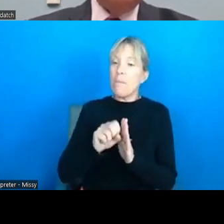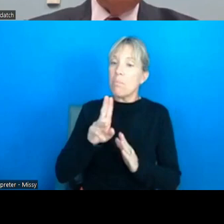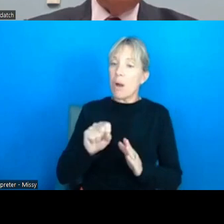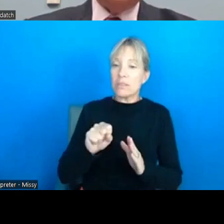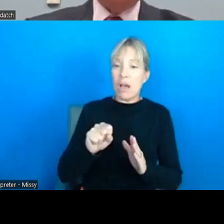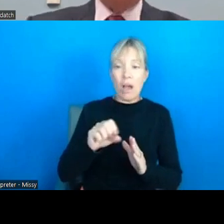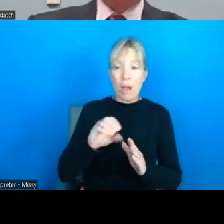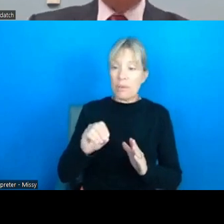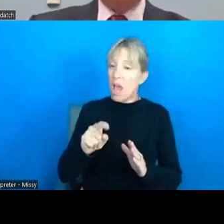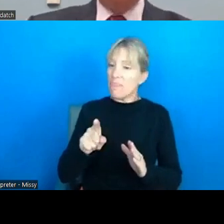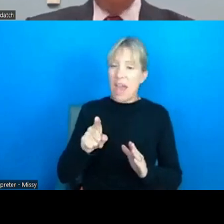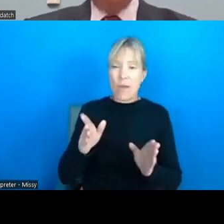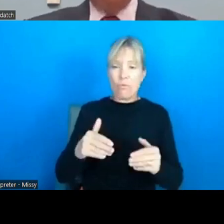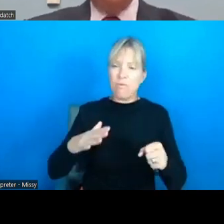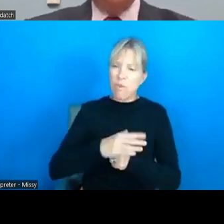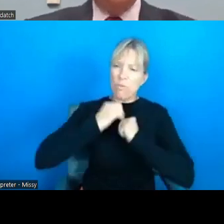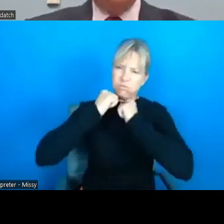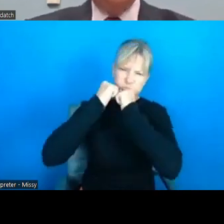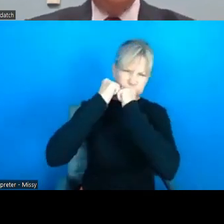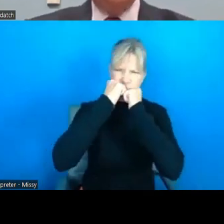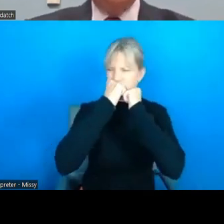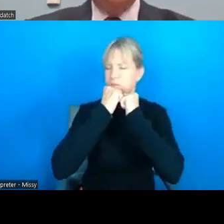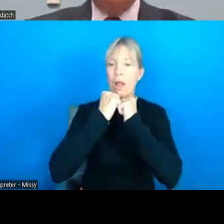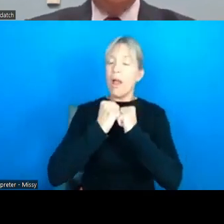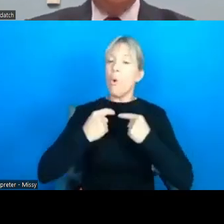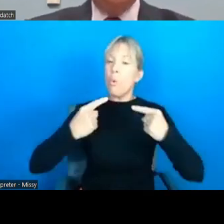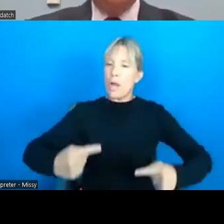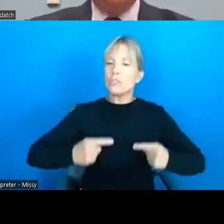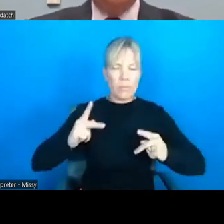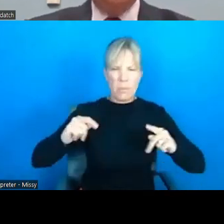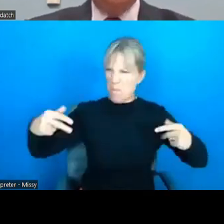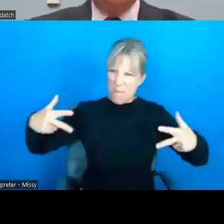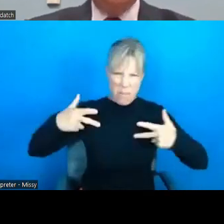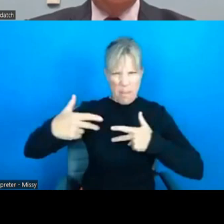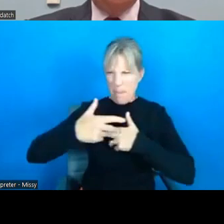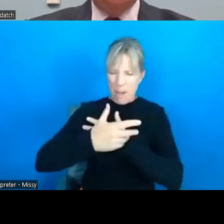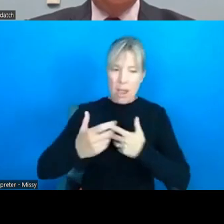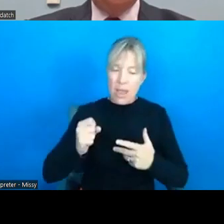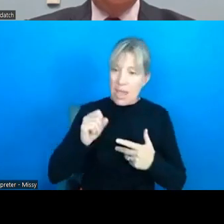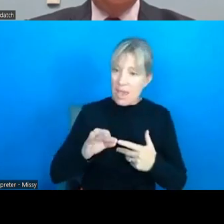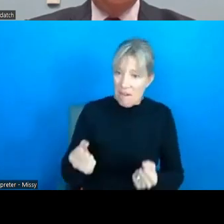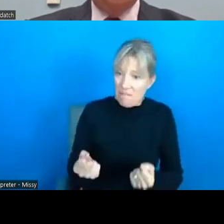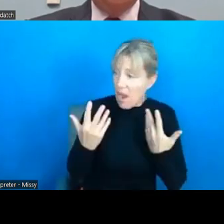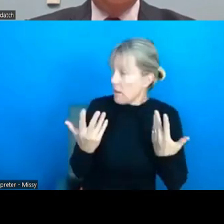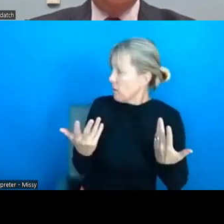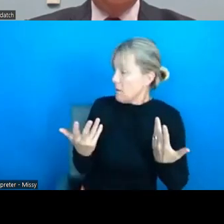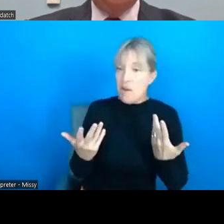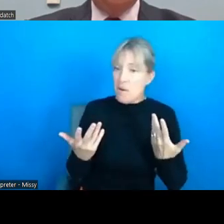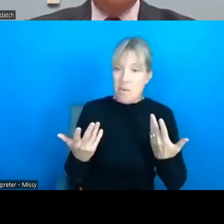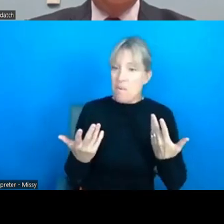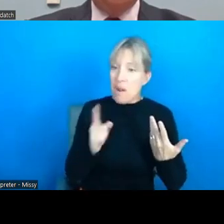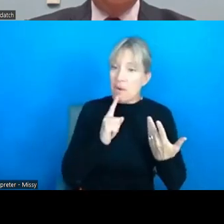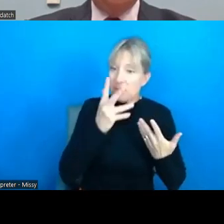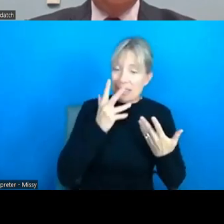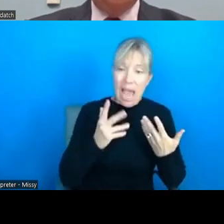or out of that room because there were so many people in wheelchairs in there. I literally, had there been a fire, would have been a sad